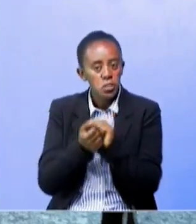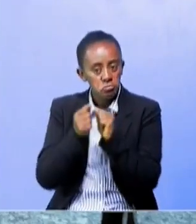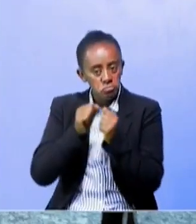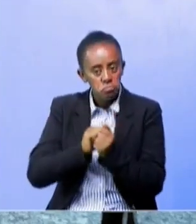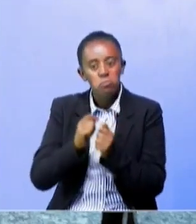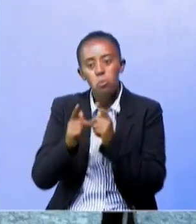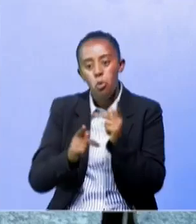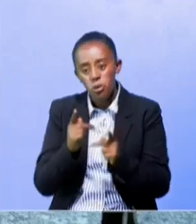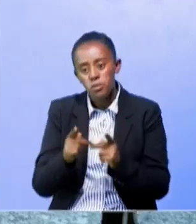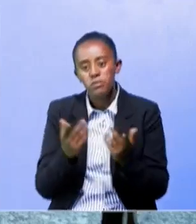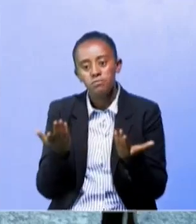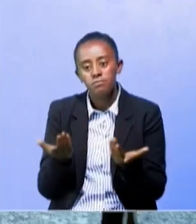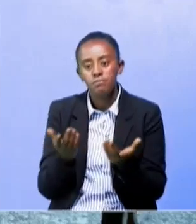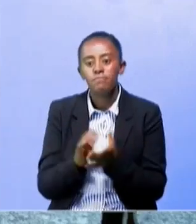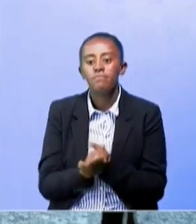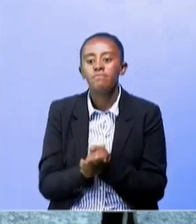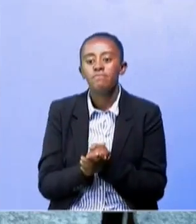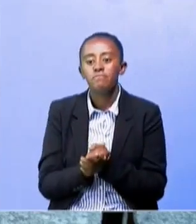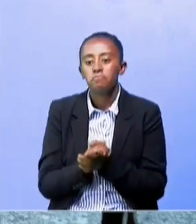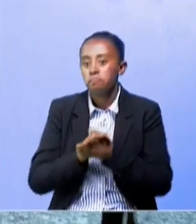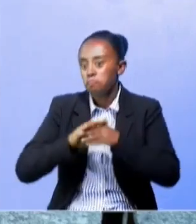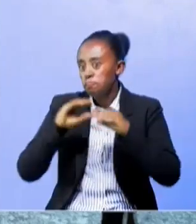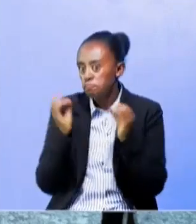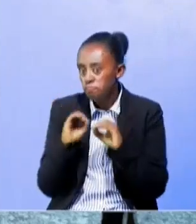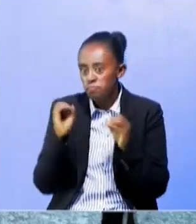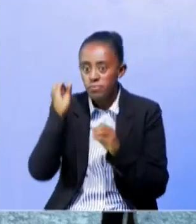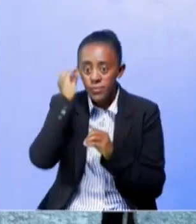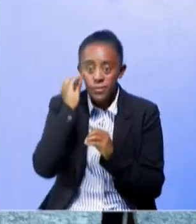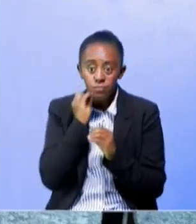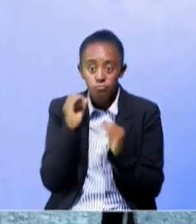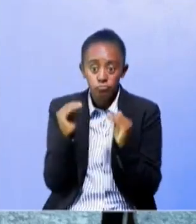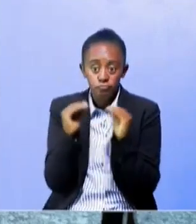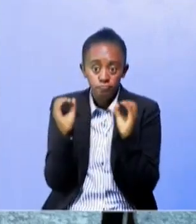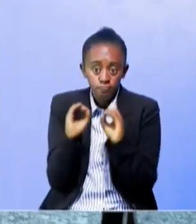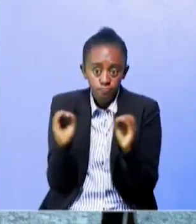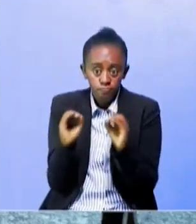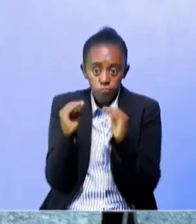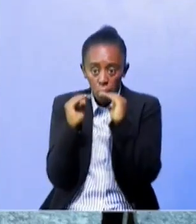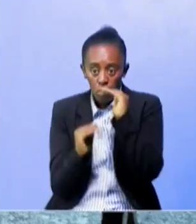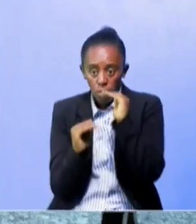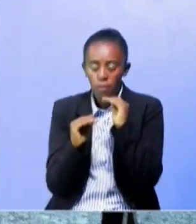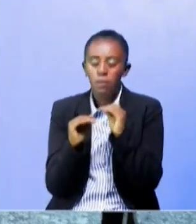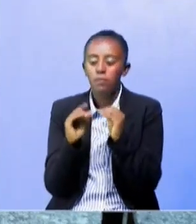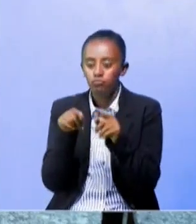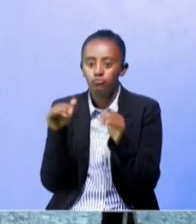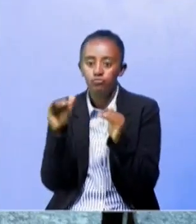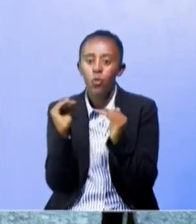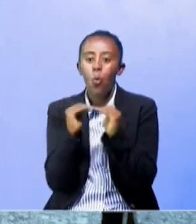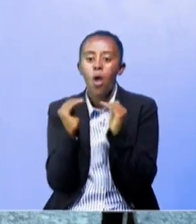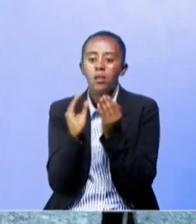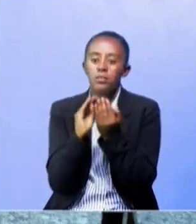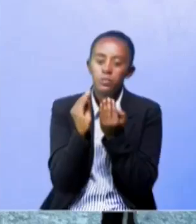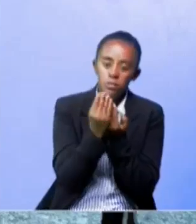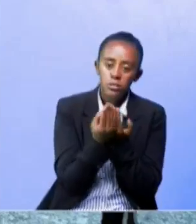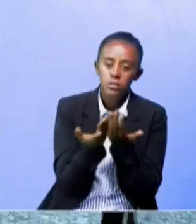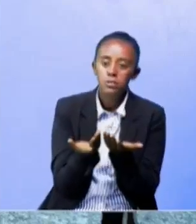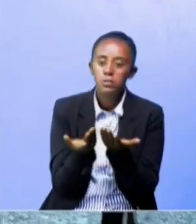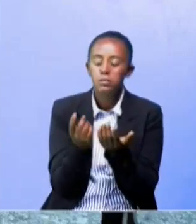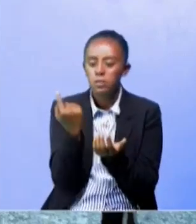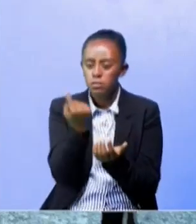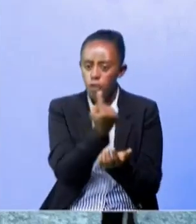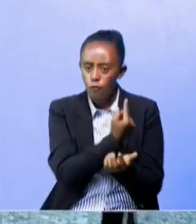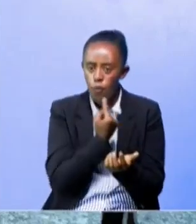progress. Yeah, without any gender equality. Everybody is as equally treated. If there is equally treated